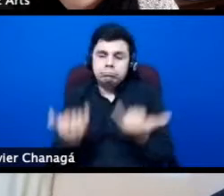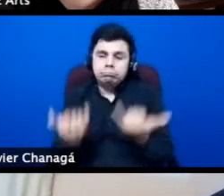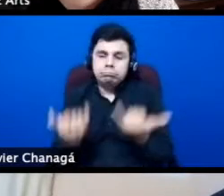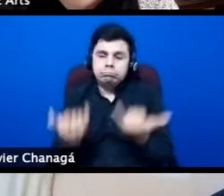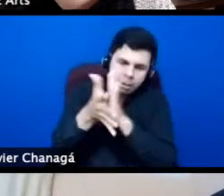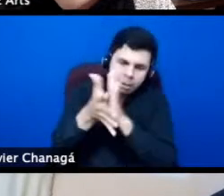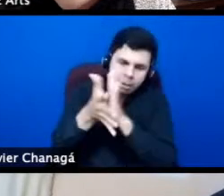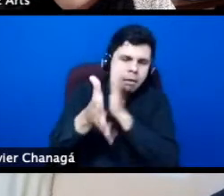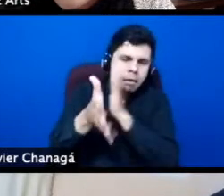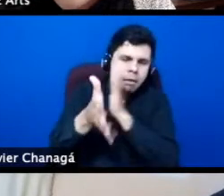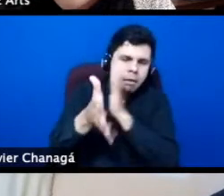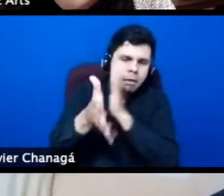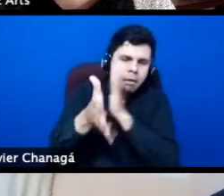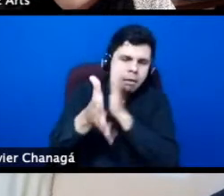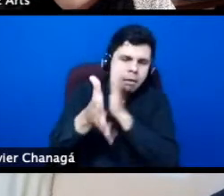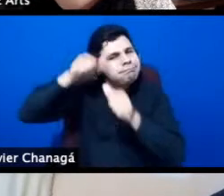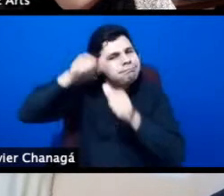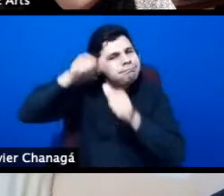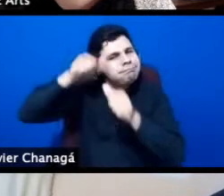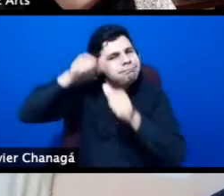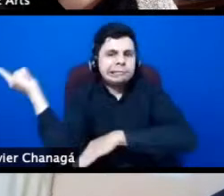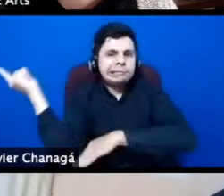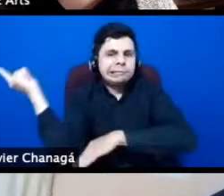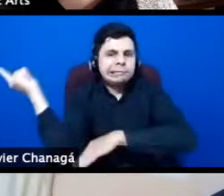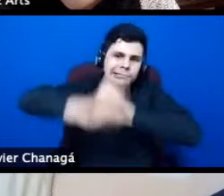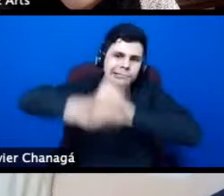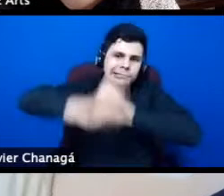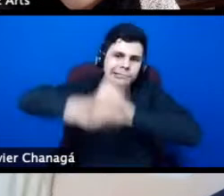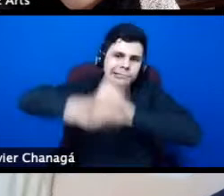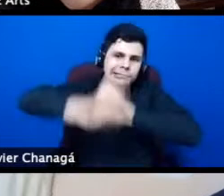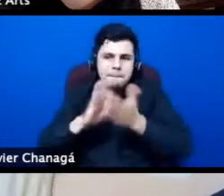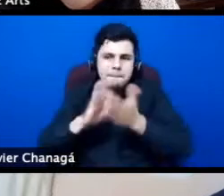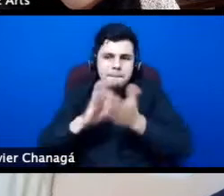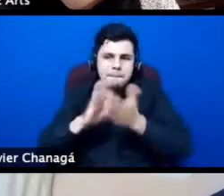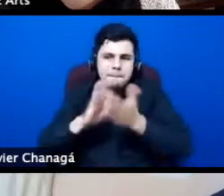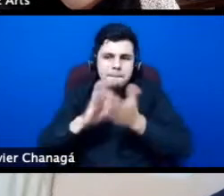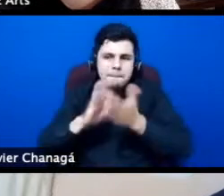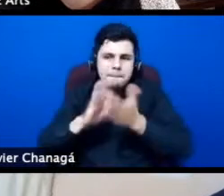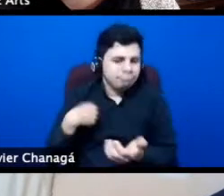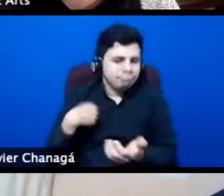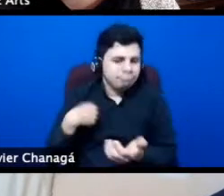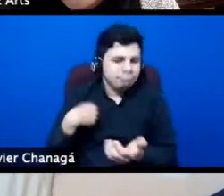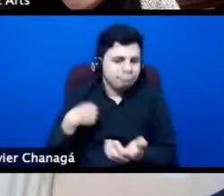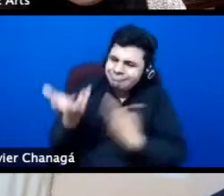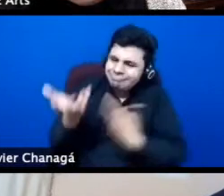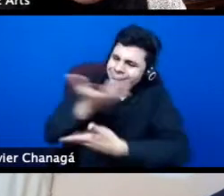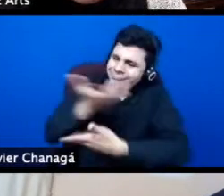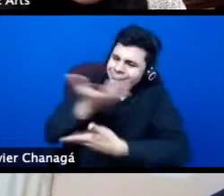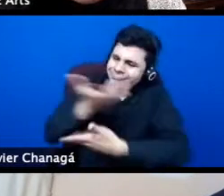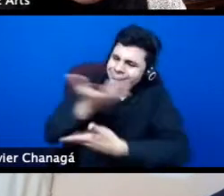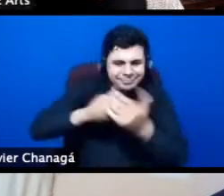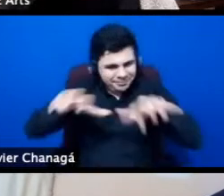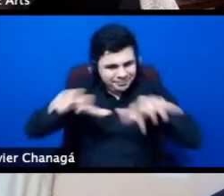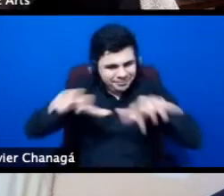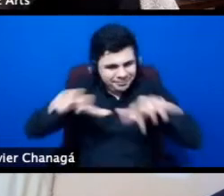Internacional de la Paz. Estamos reunidos unos amigos hacen arte y